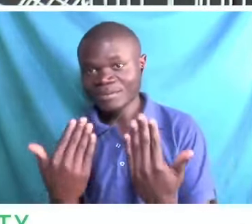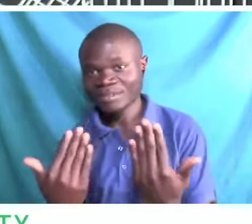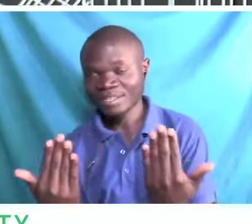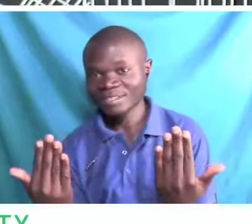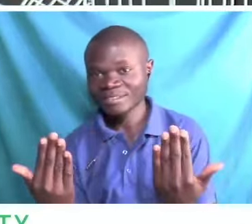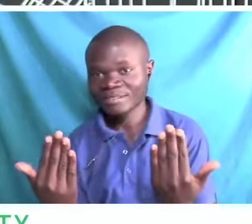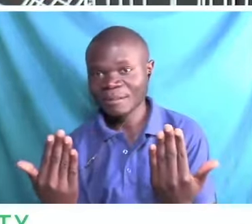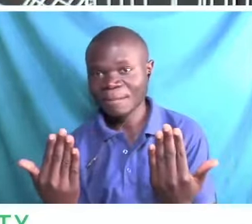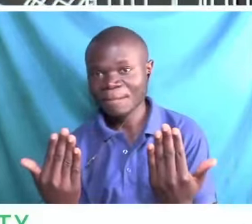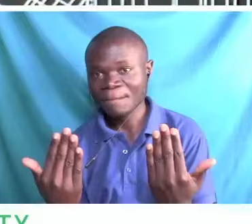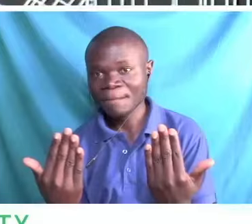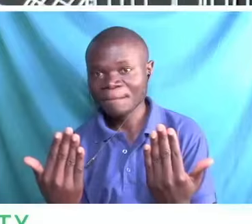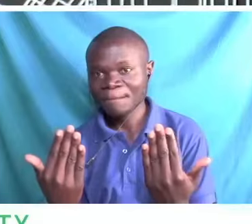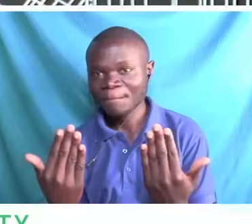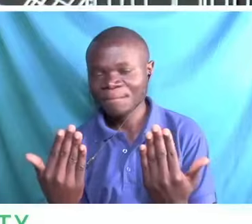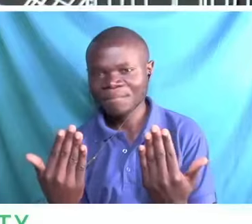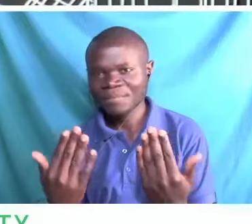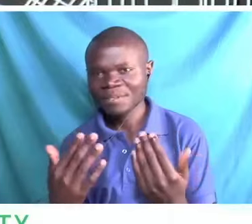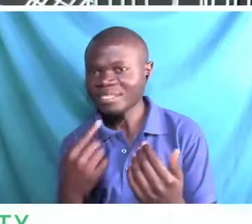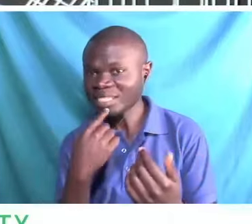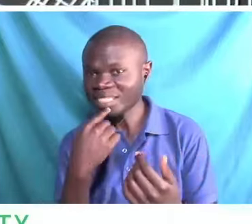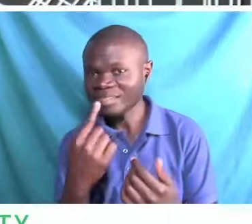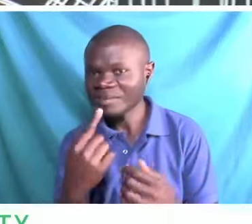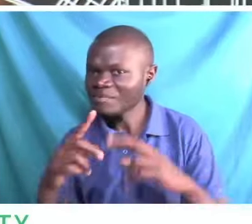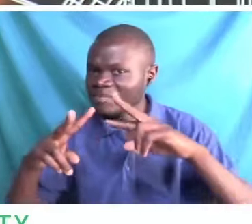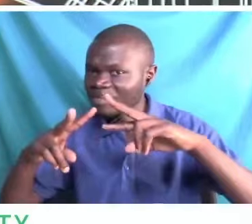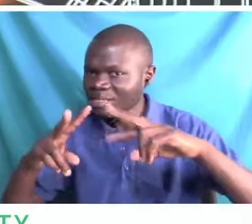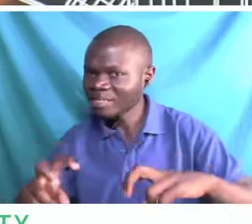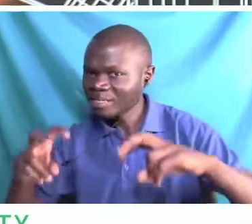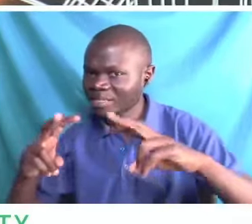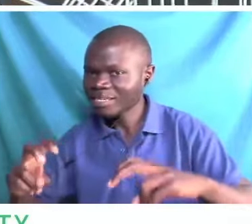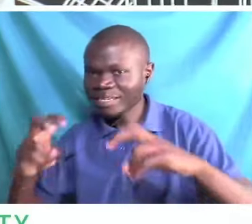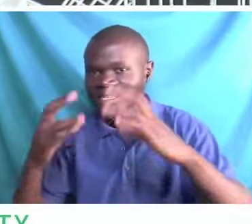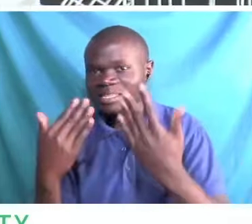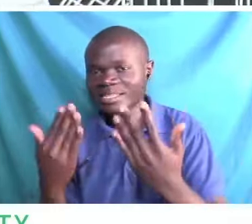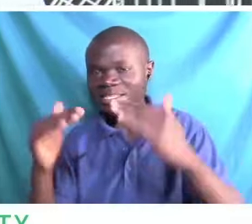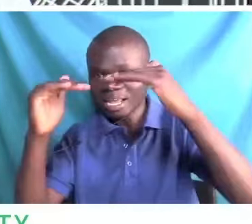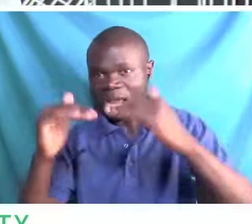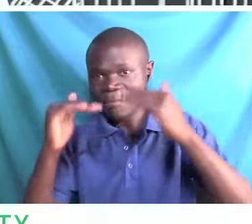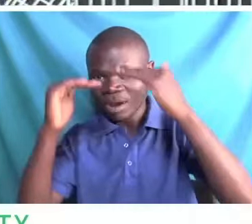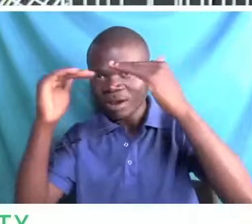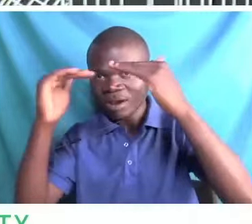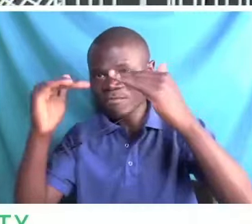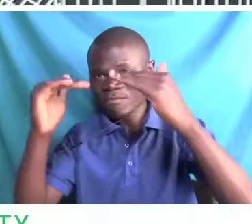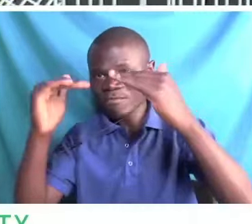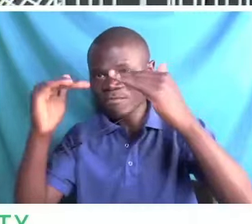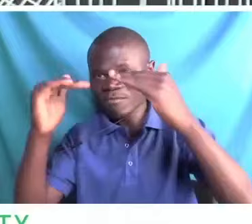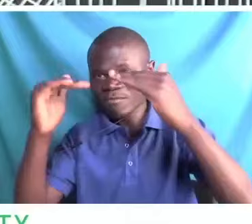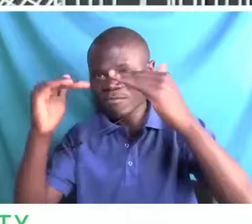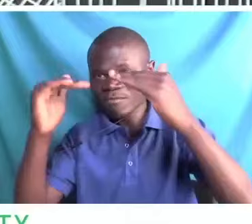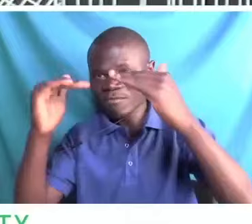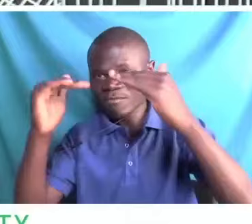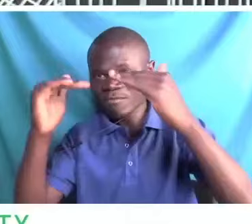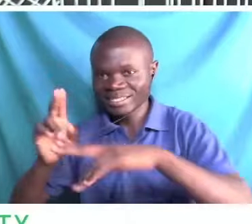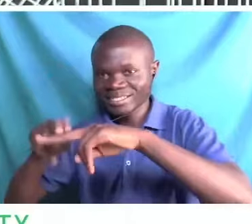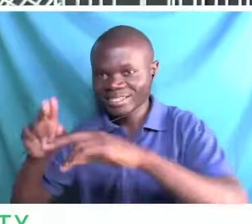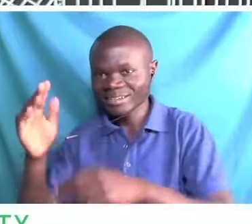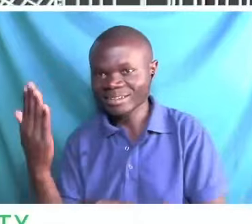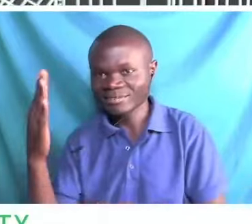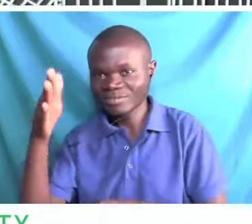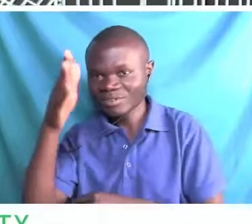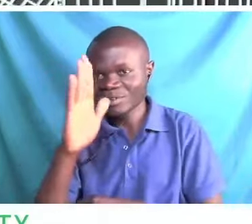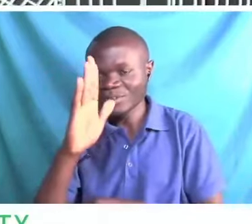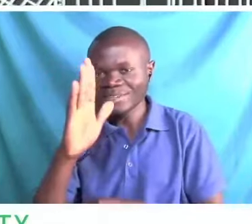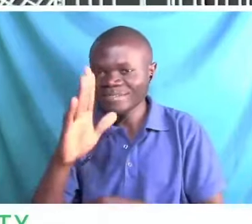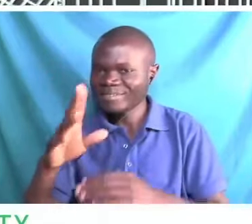set your hearts. He tells them, seek the things that are above, where Christ is seated at the right hand of God. And then he continues by saying,